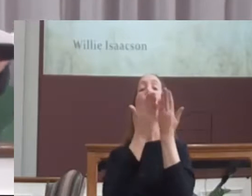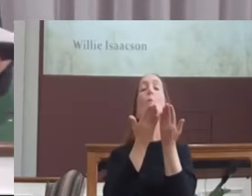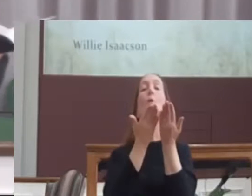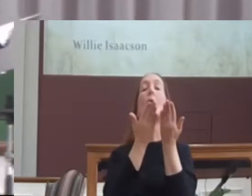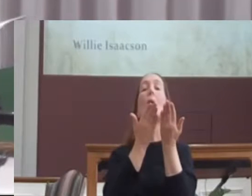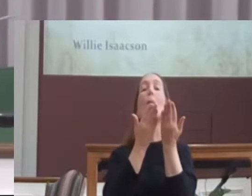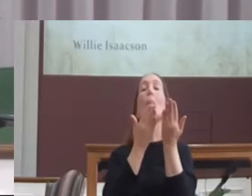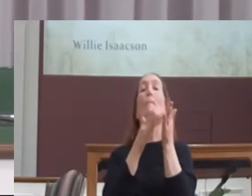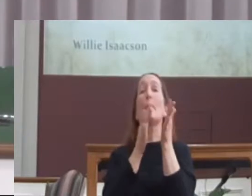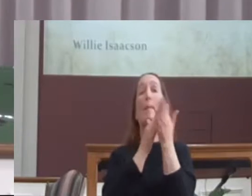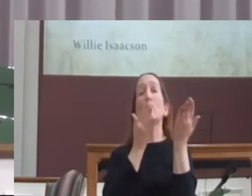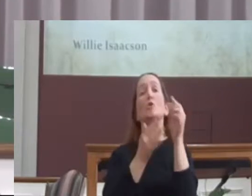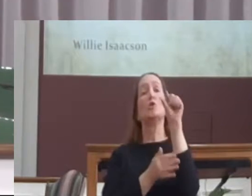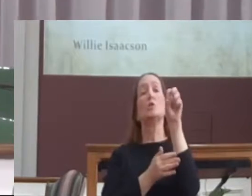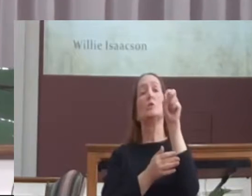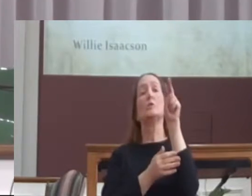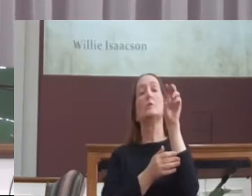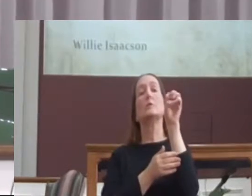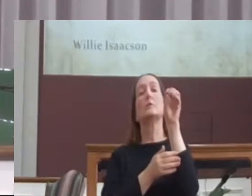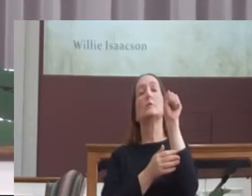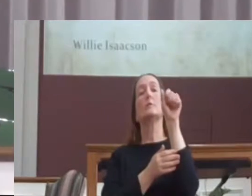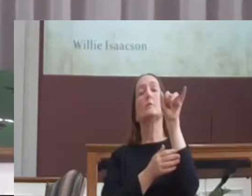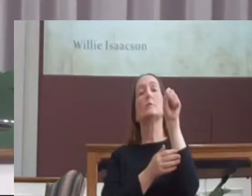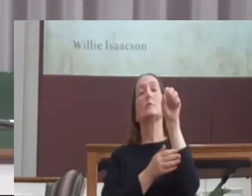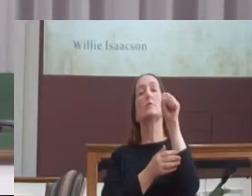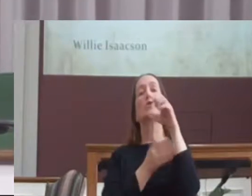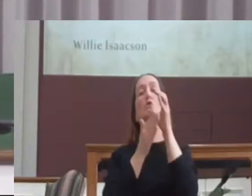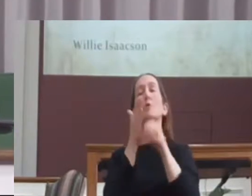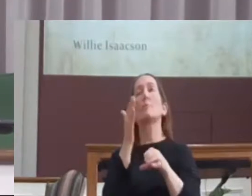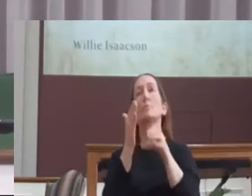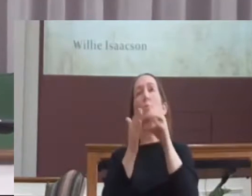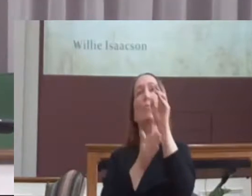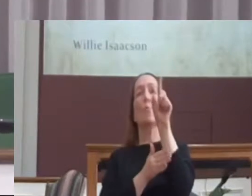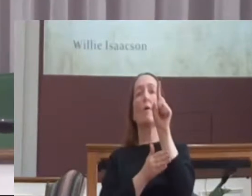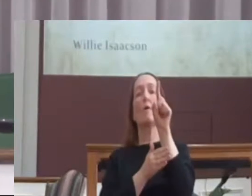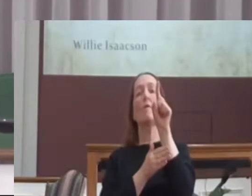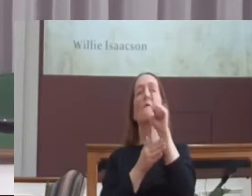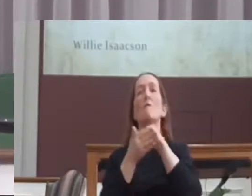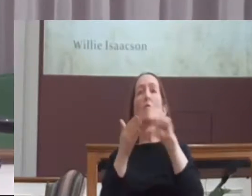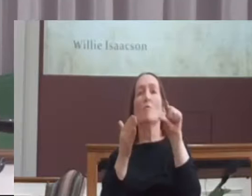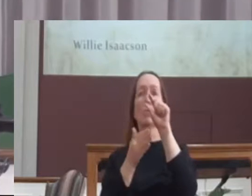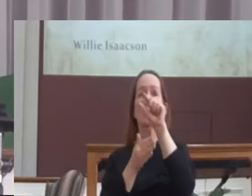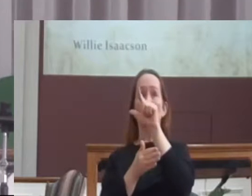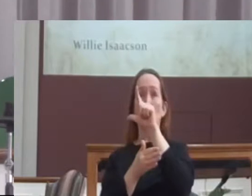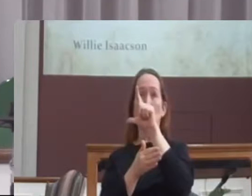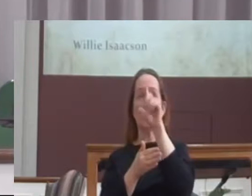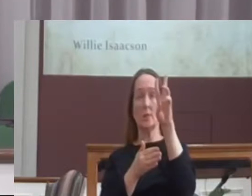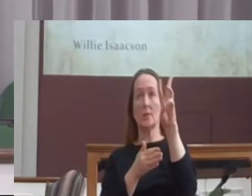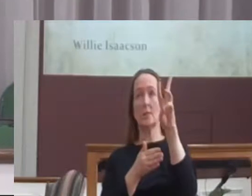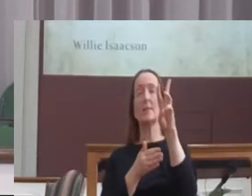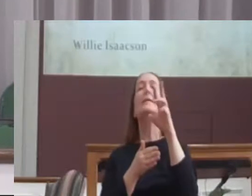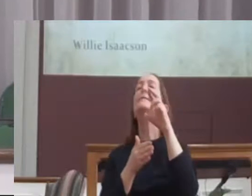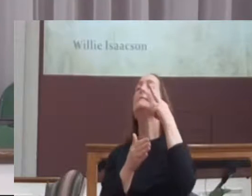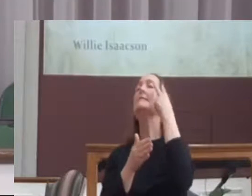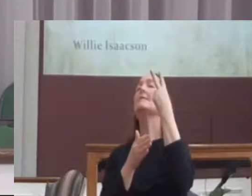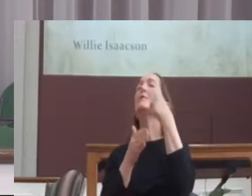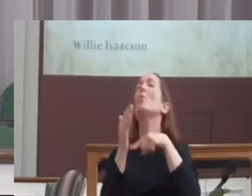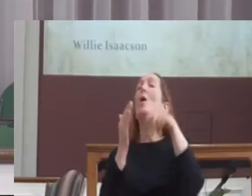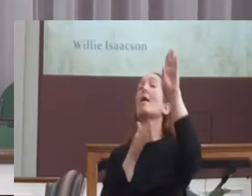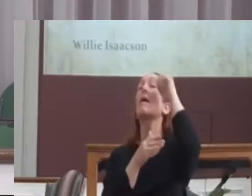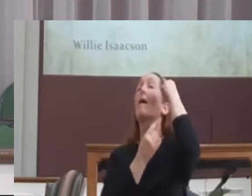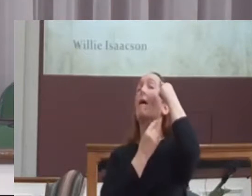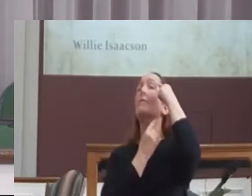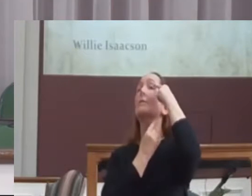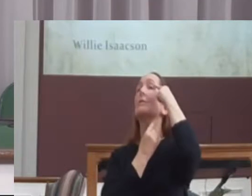Well, I'd like you to open your Bibles to the very front, Genesis chapter 1 to